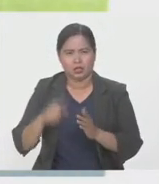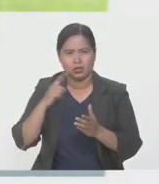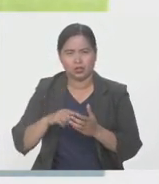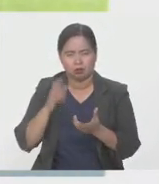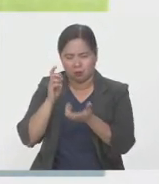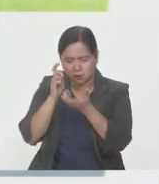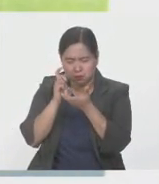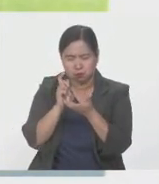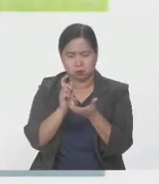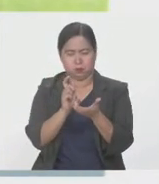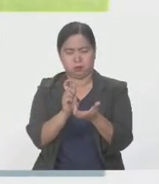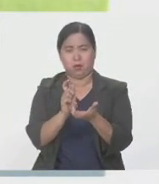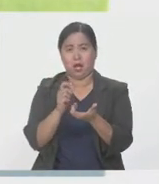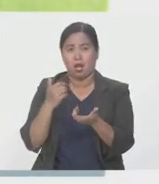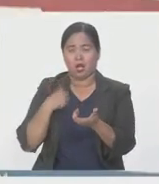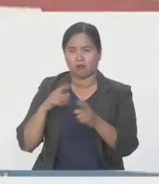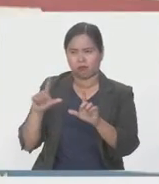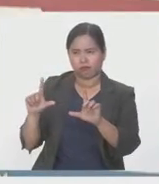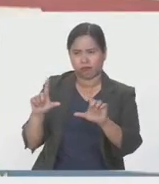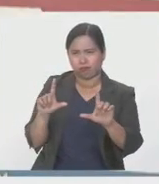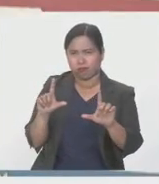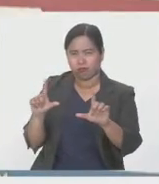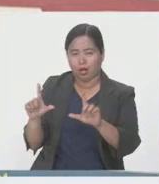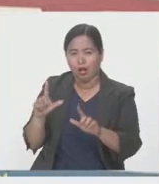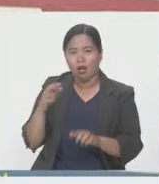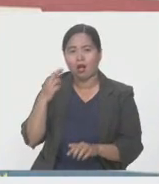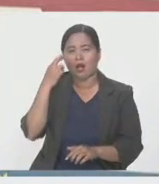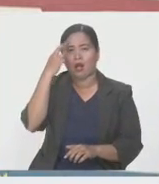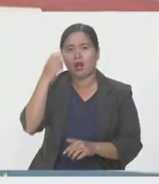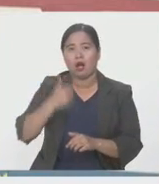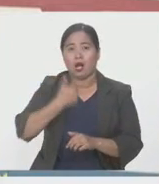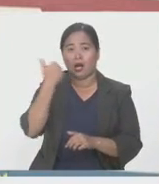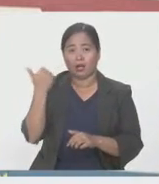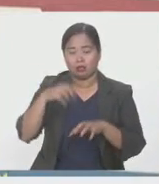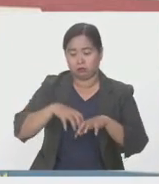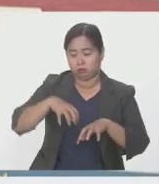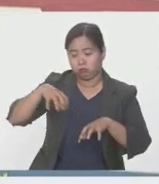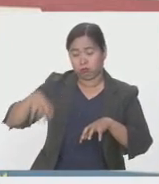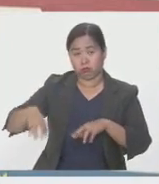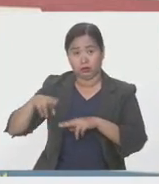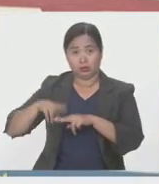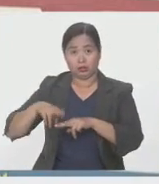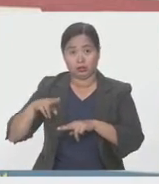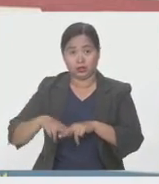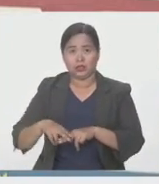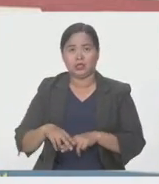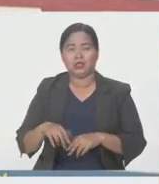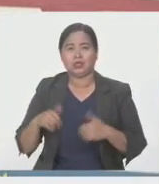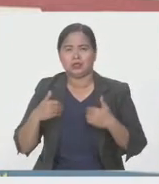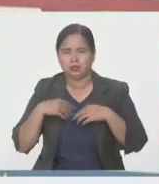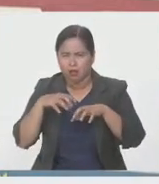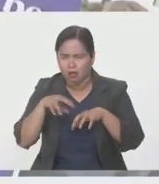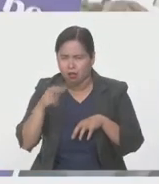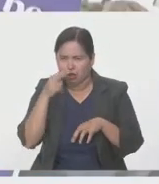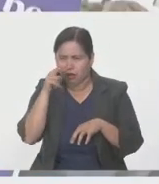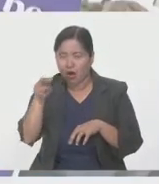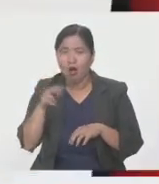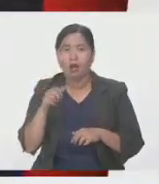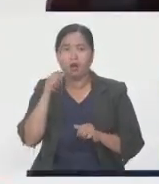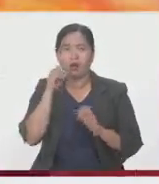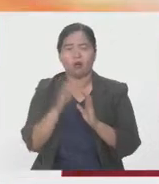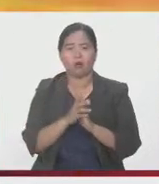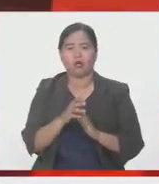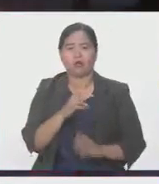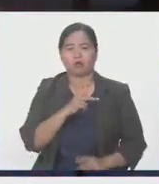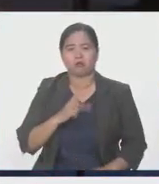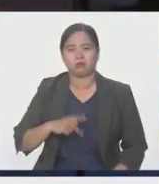lens to make sure he had a frame of Prince William, he realized someone was sitting next to him, and it turned out to be Princess Kate. Bennett's